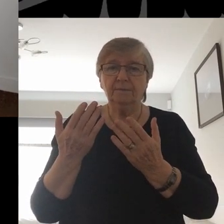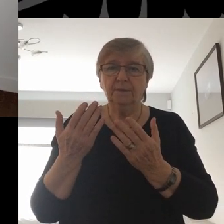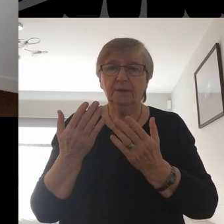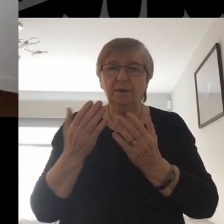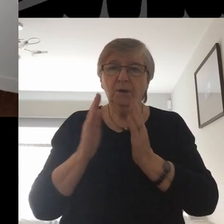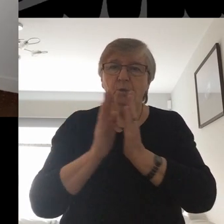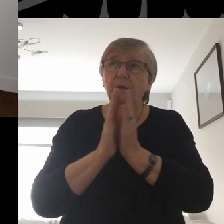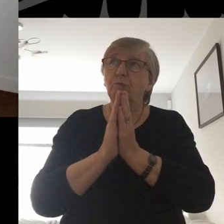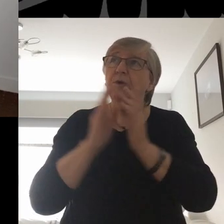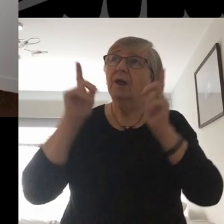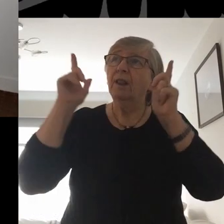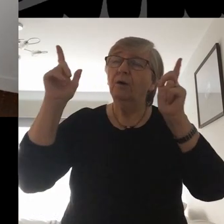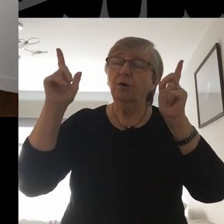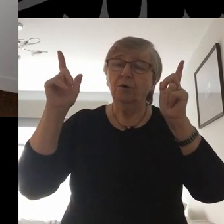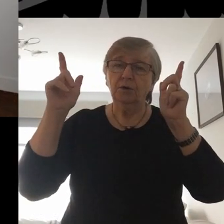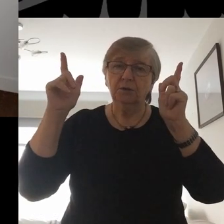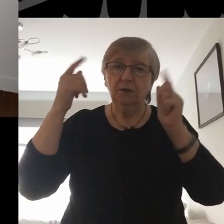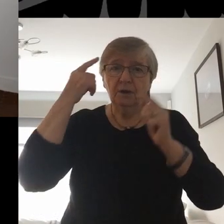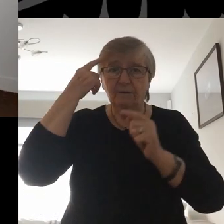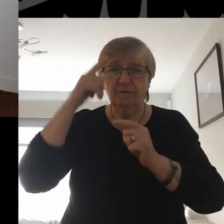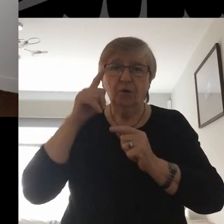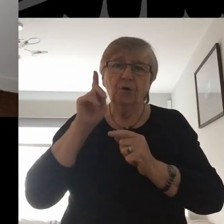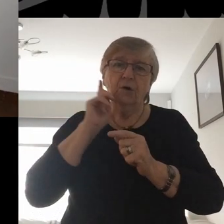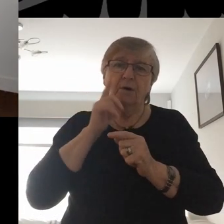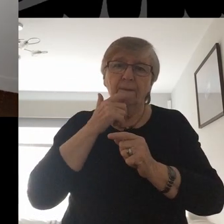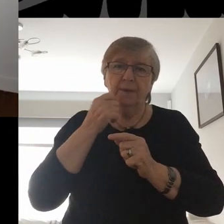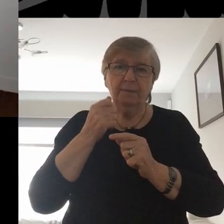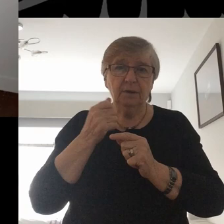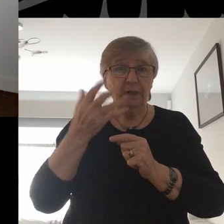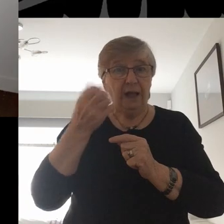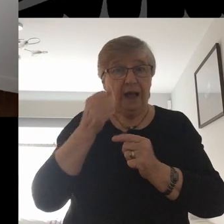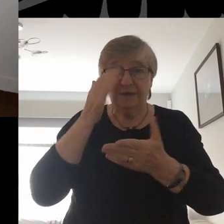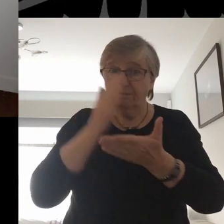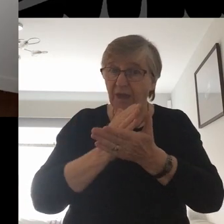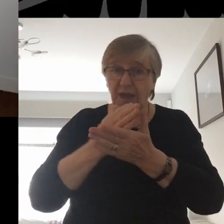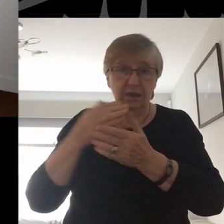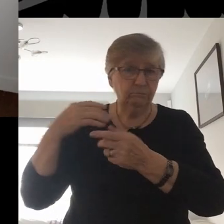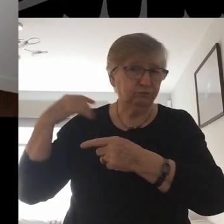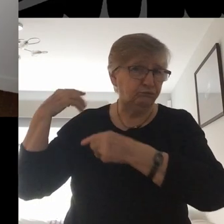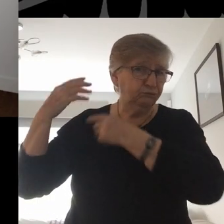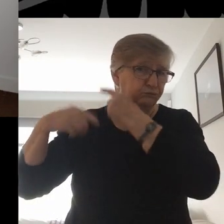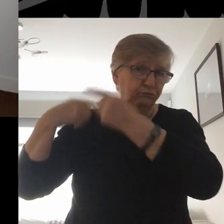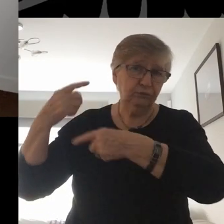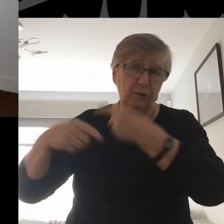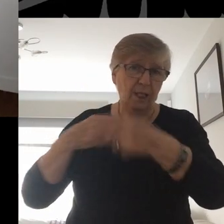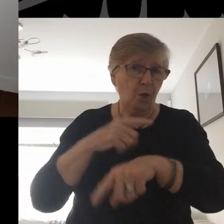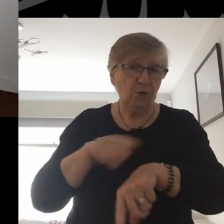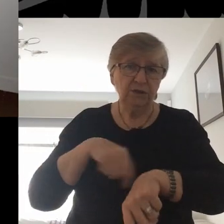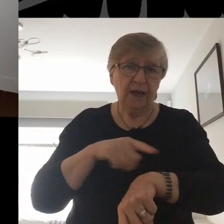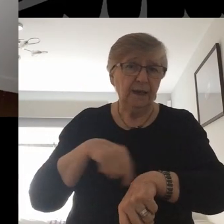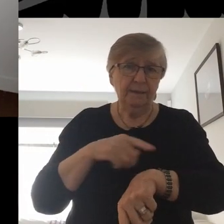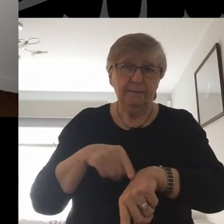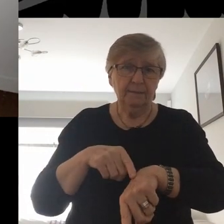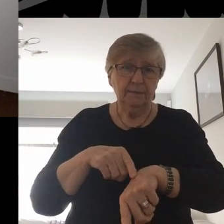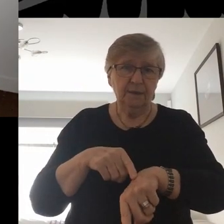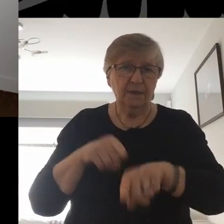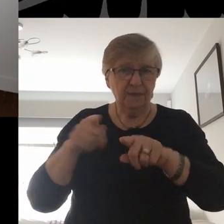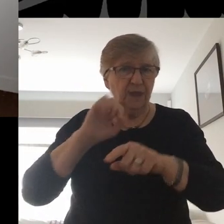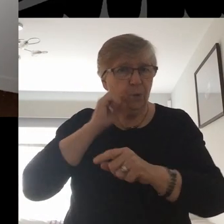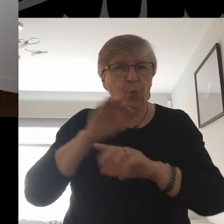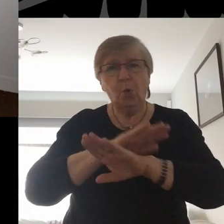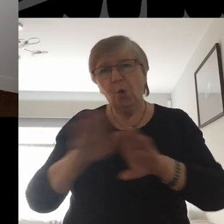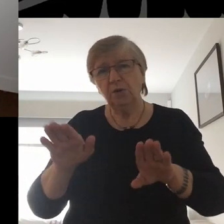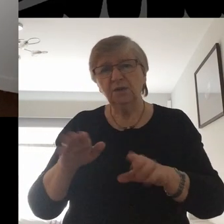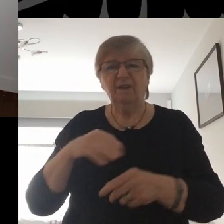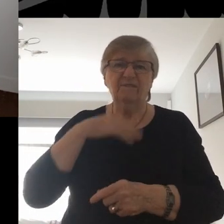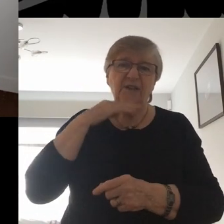We pray, Lord, for those who have had a faith for a long time, that they might never become complacent or stale,